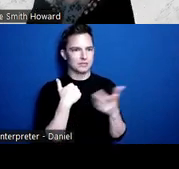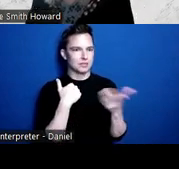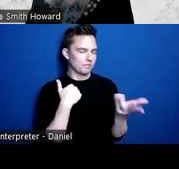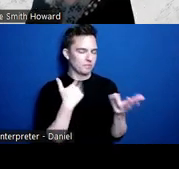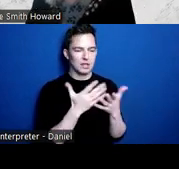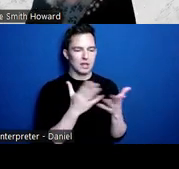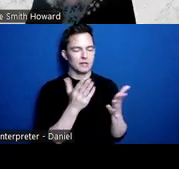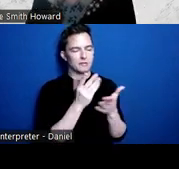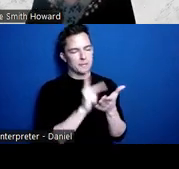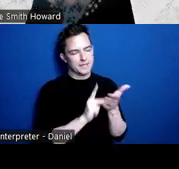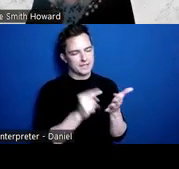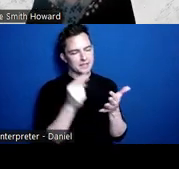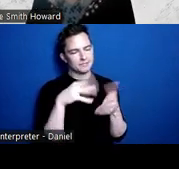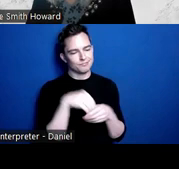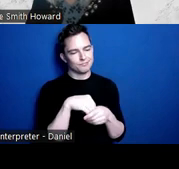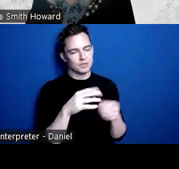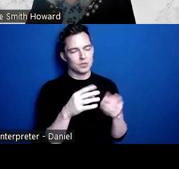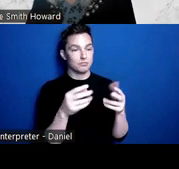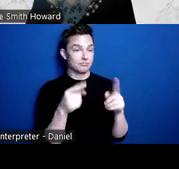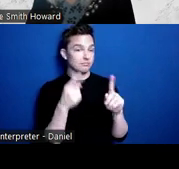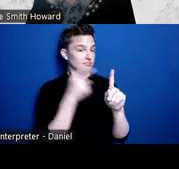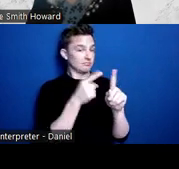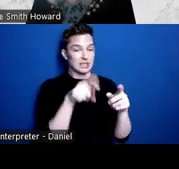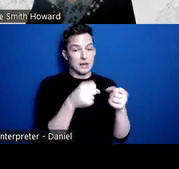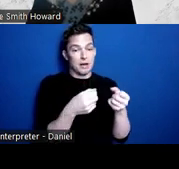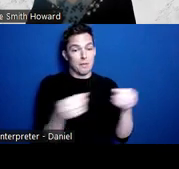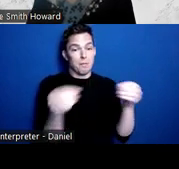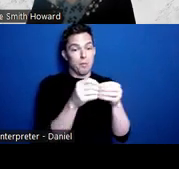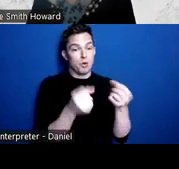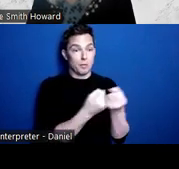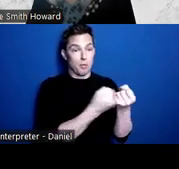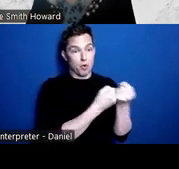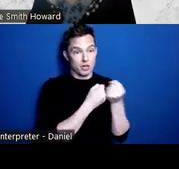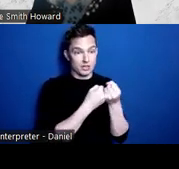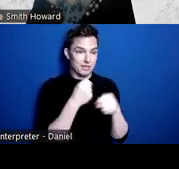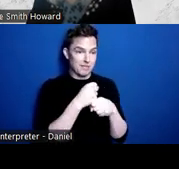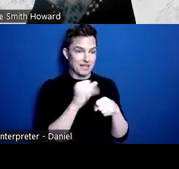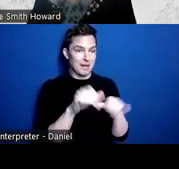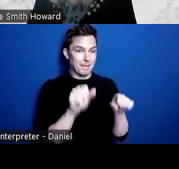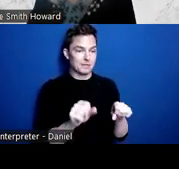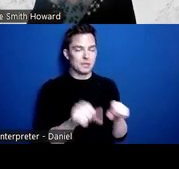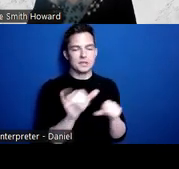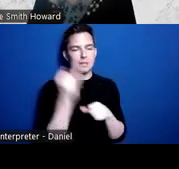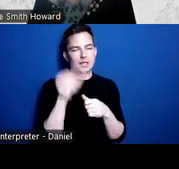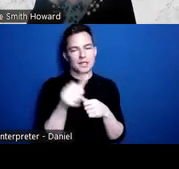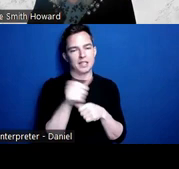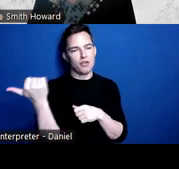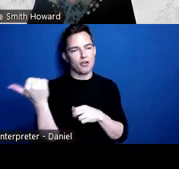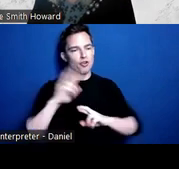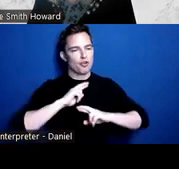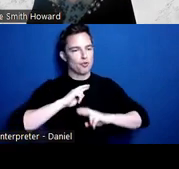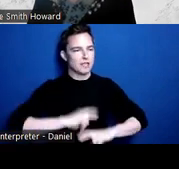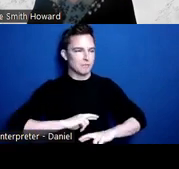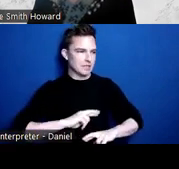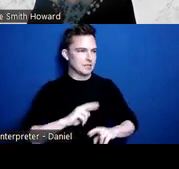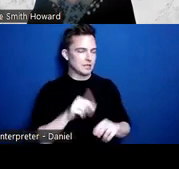that's again where like more supports make it possible. It's the same thing with any other respite, not just respite for